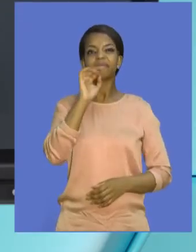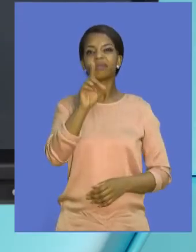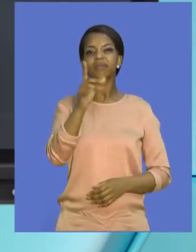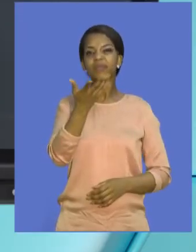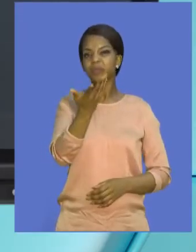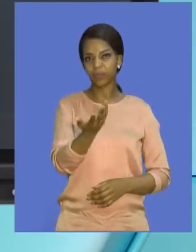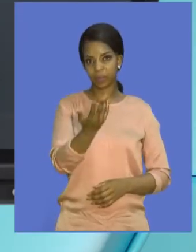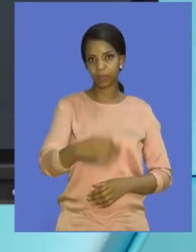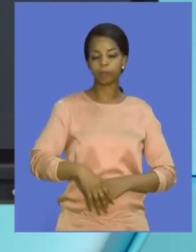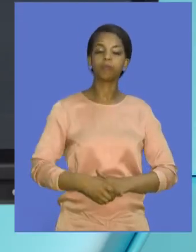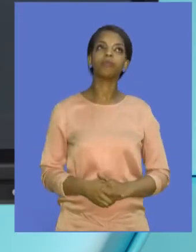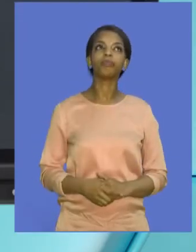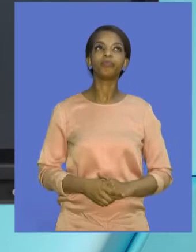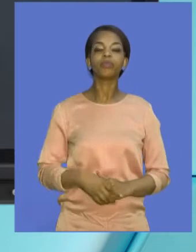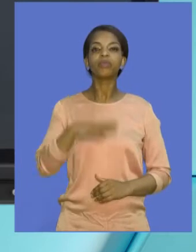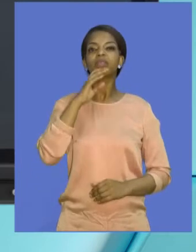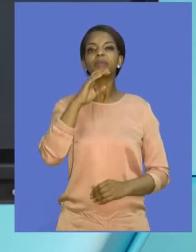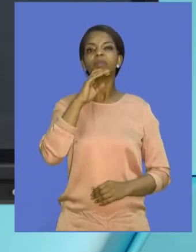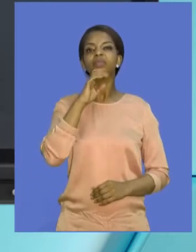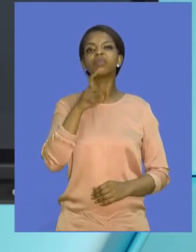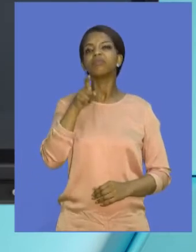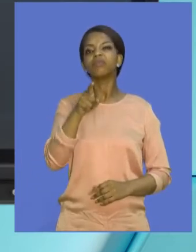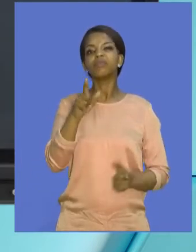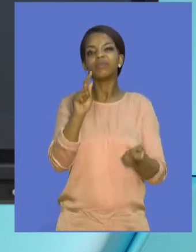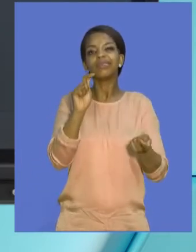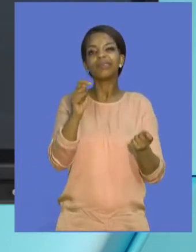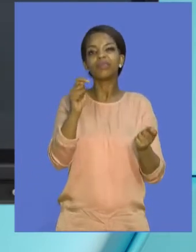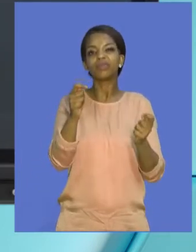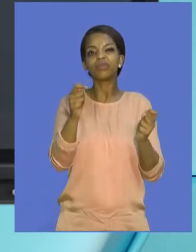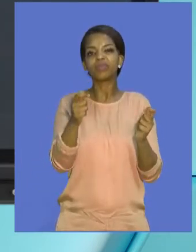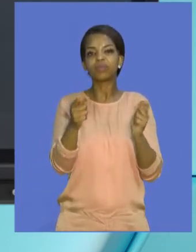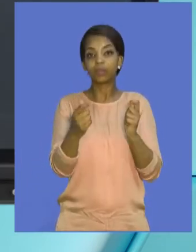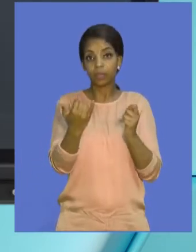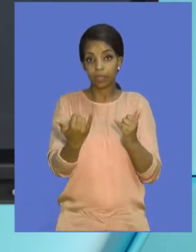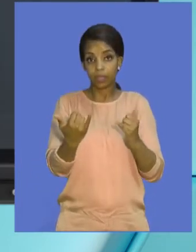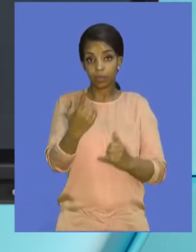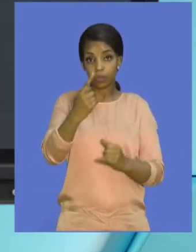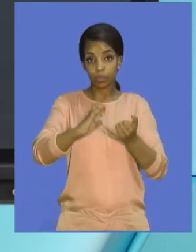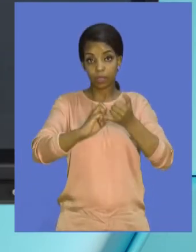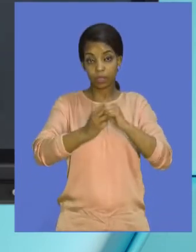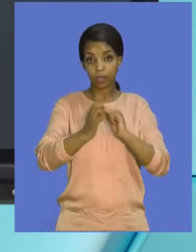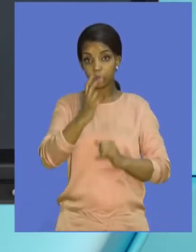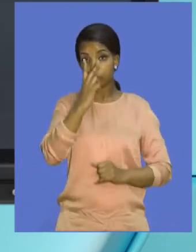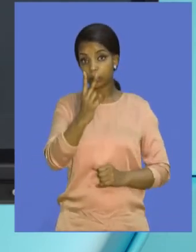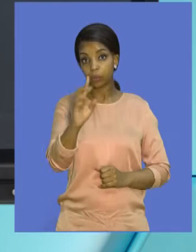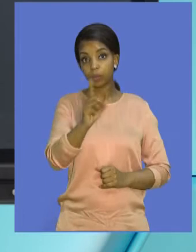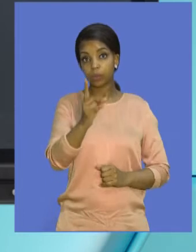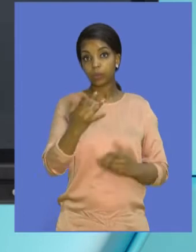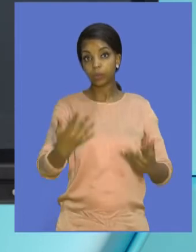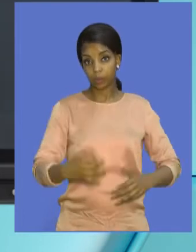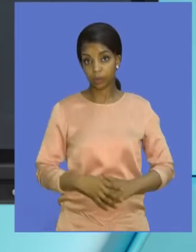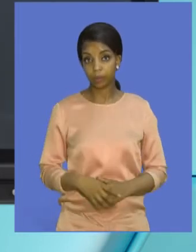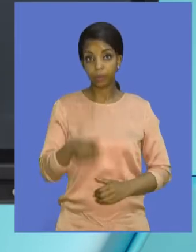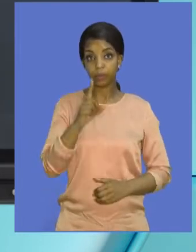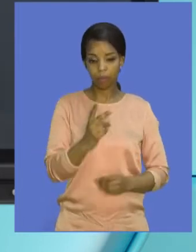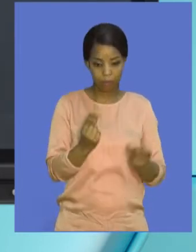can you then say what change exactly is it that you are trying to look at? Is your change constant or is your change